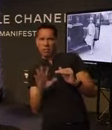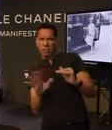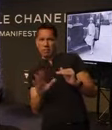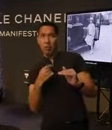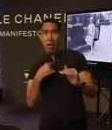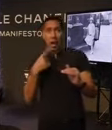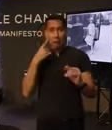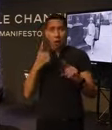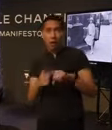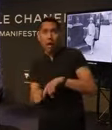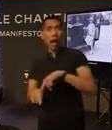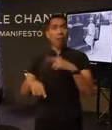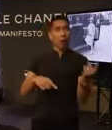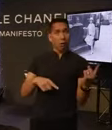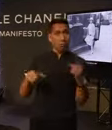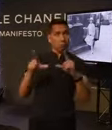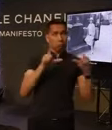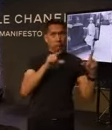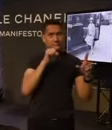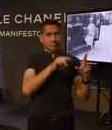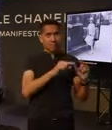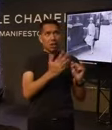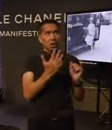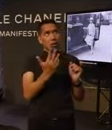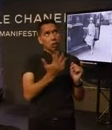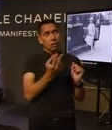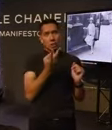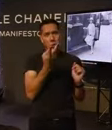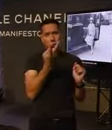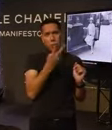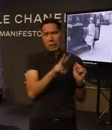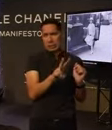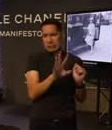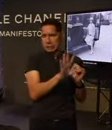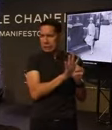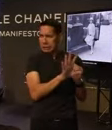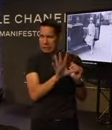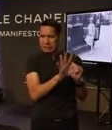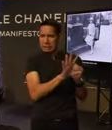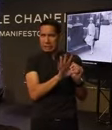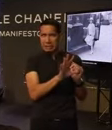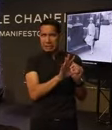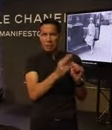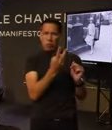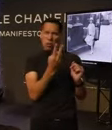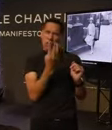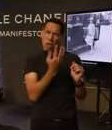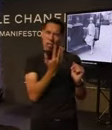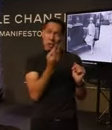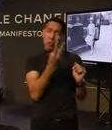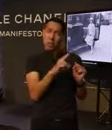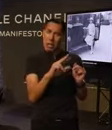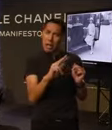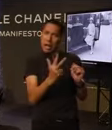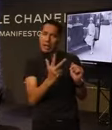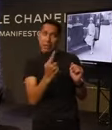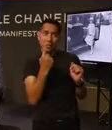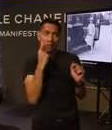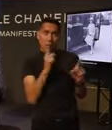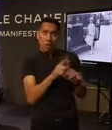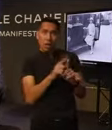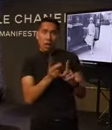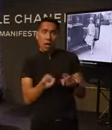you know, the other slide of 1920, around circa 1928, she's getting into the